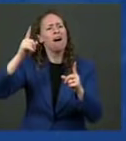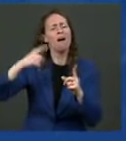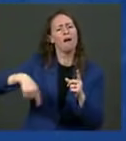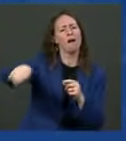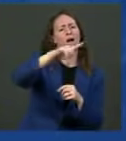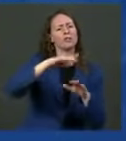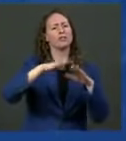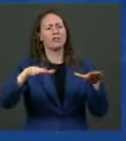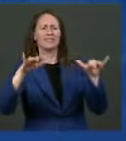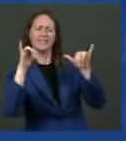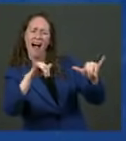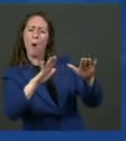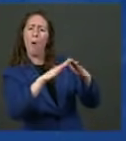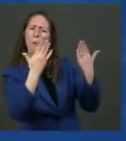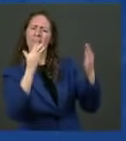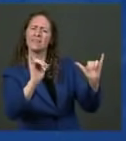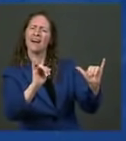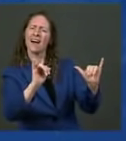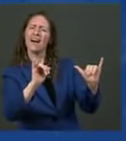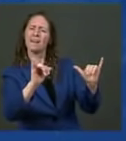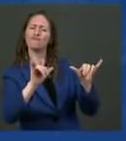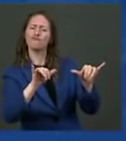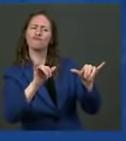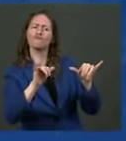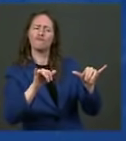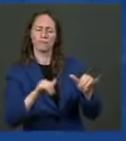open. Now,